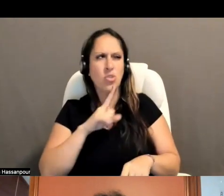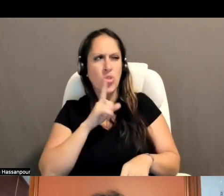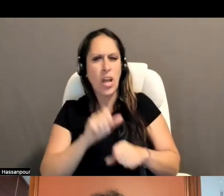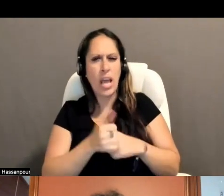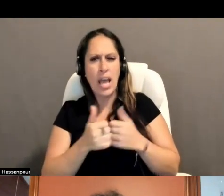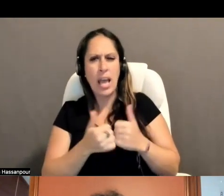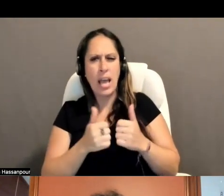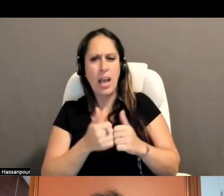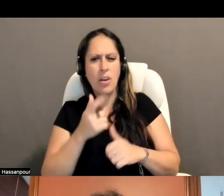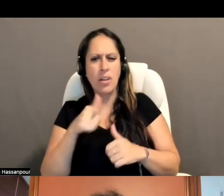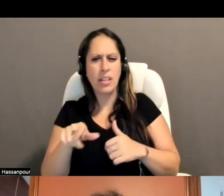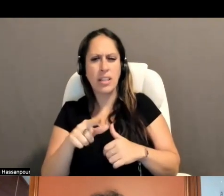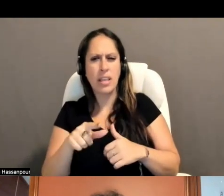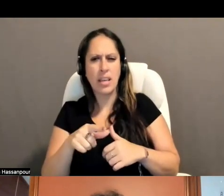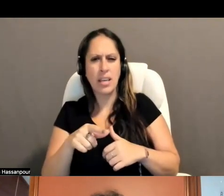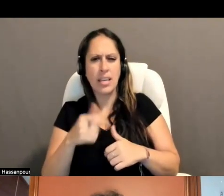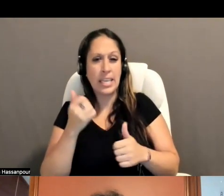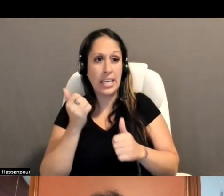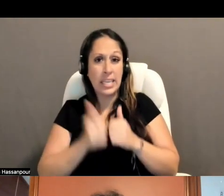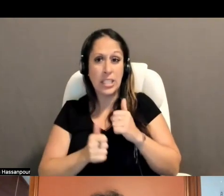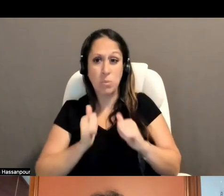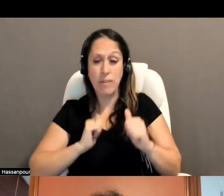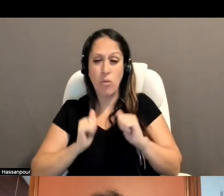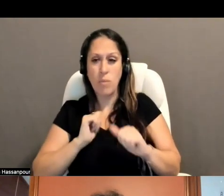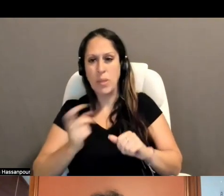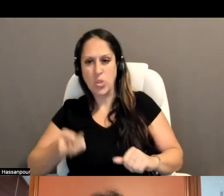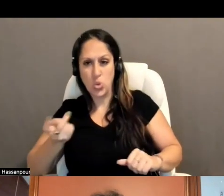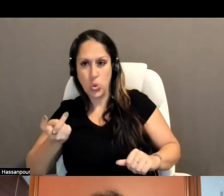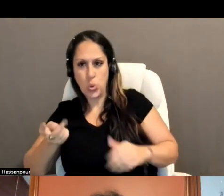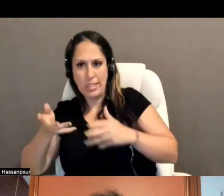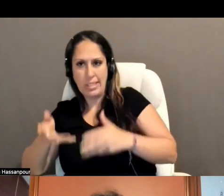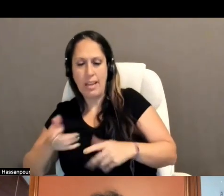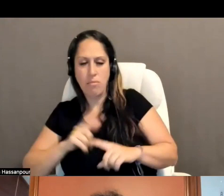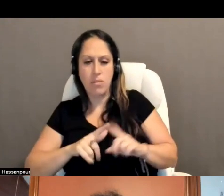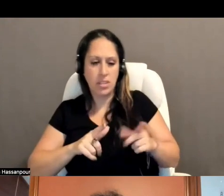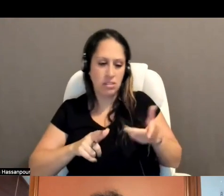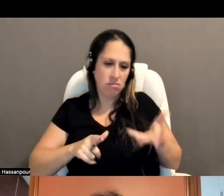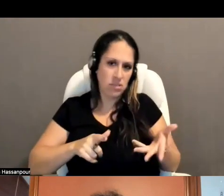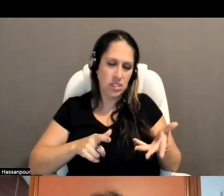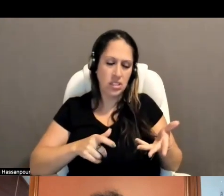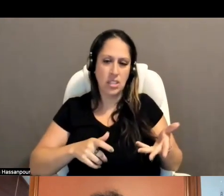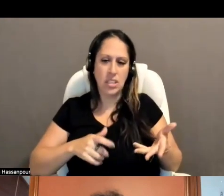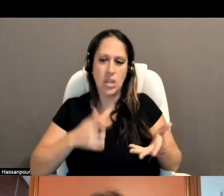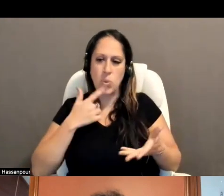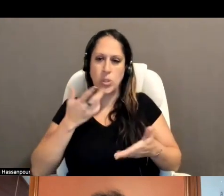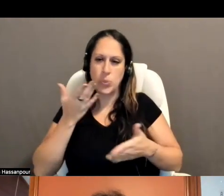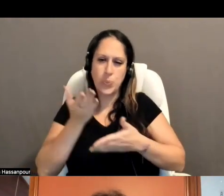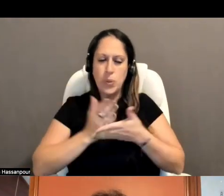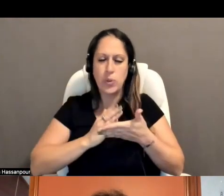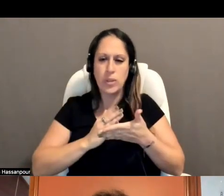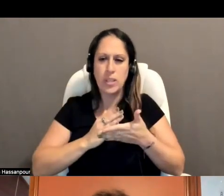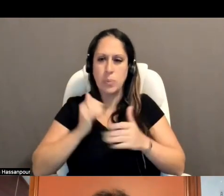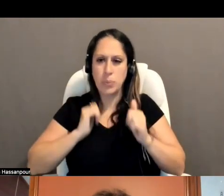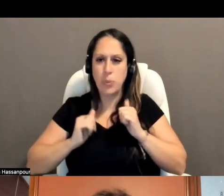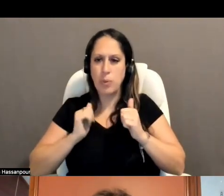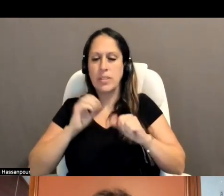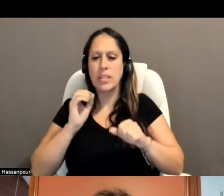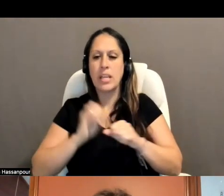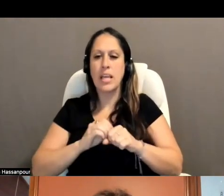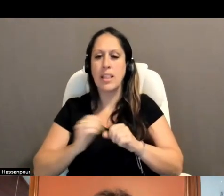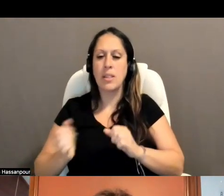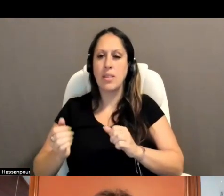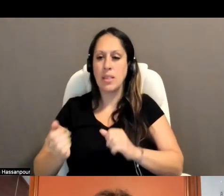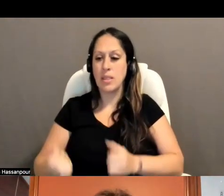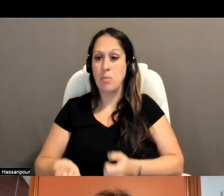they each performed, whether the two survivors performed together, but whatever. It was partly performances in the present